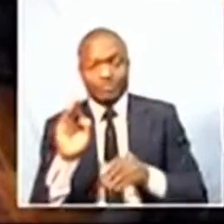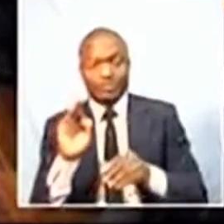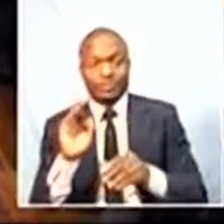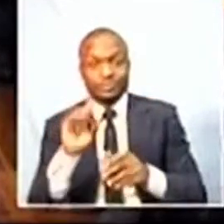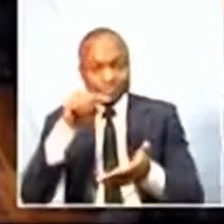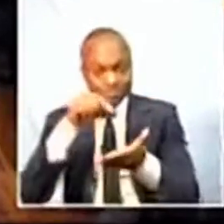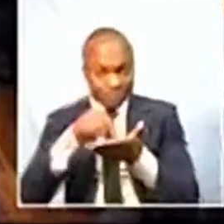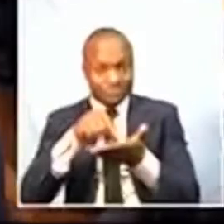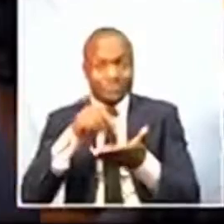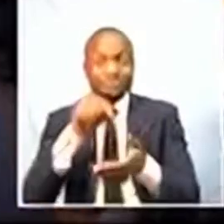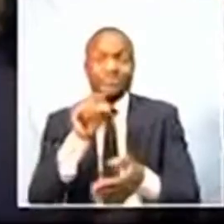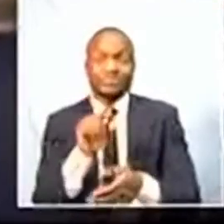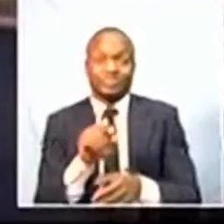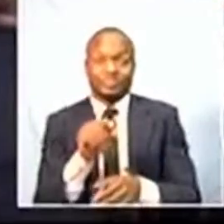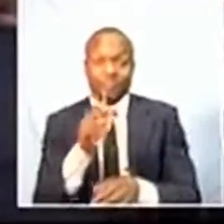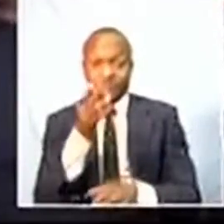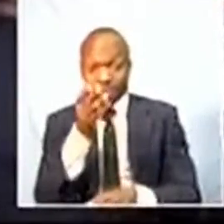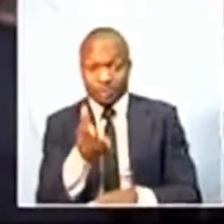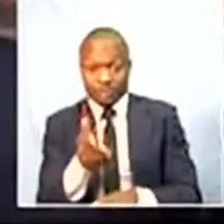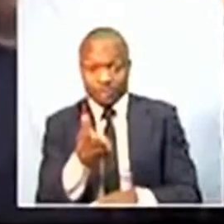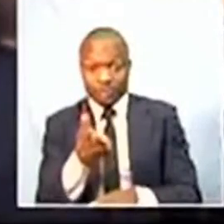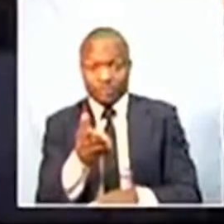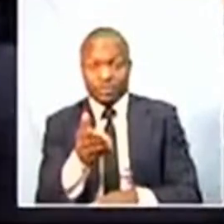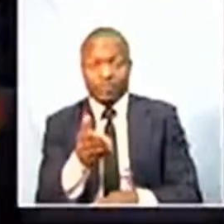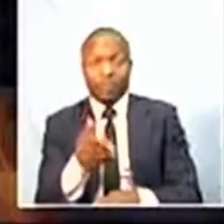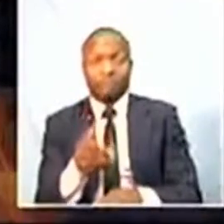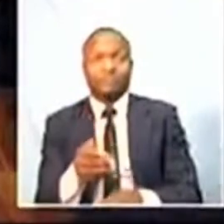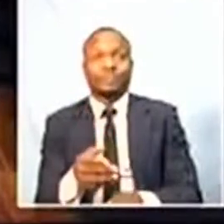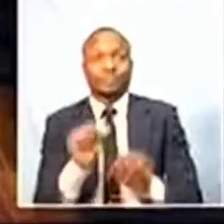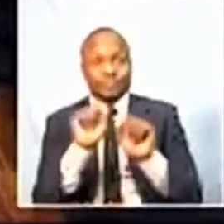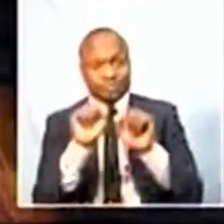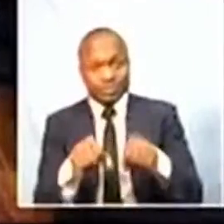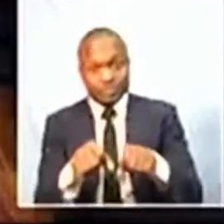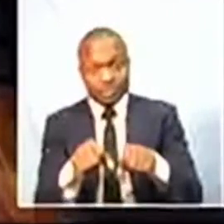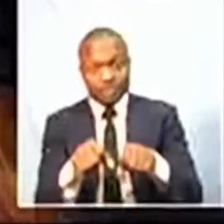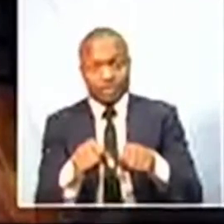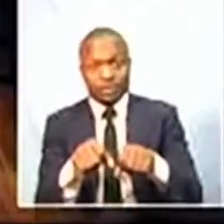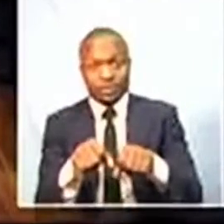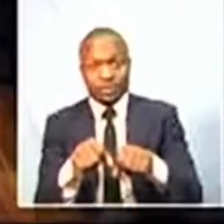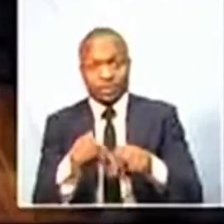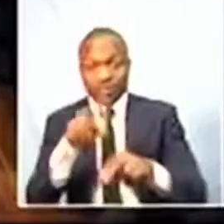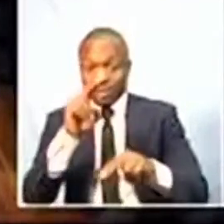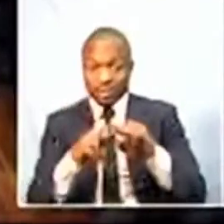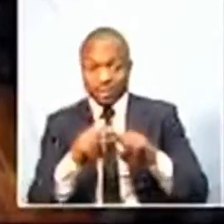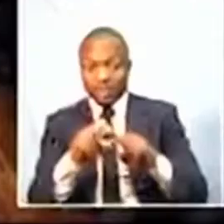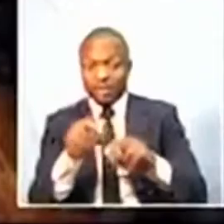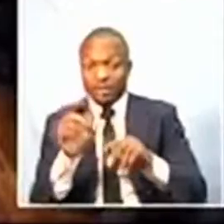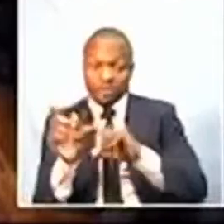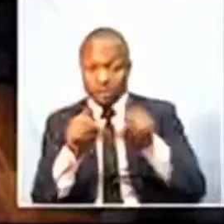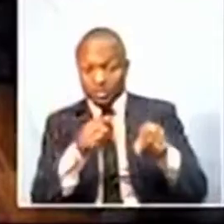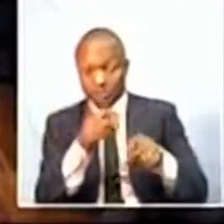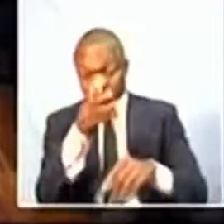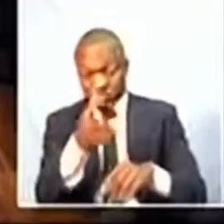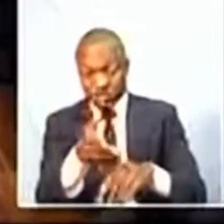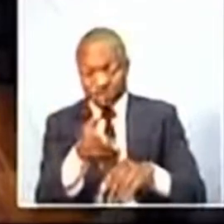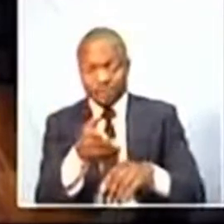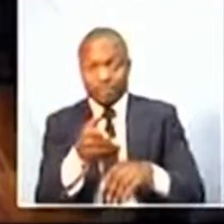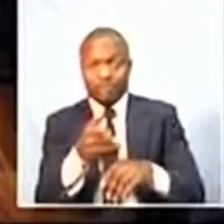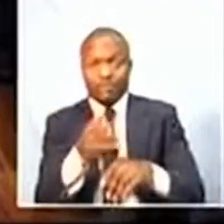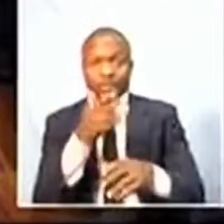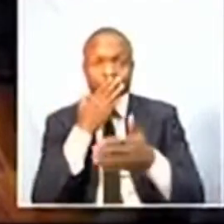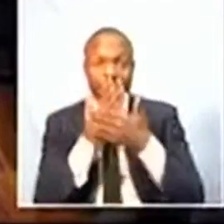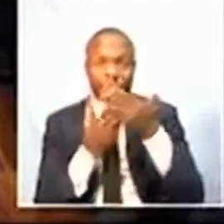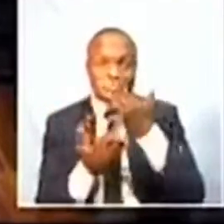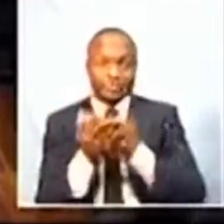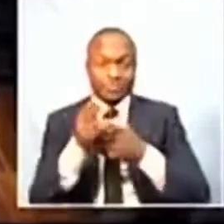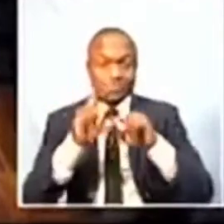Yeah. Those behind can go where the commission official is. Good morning, Honorable Chair.